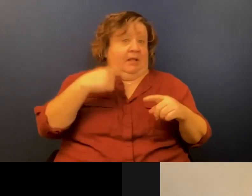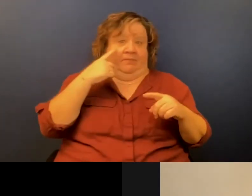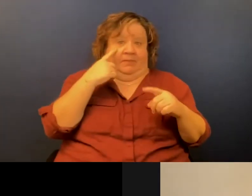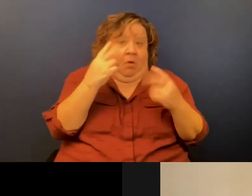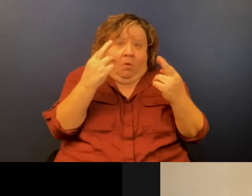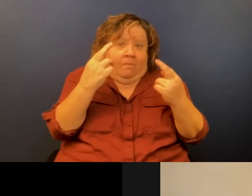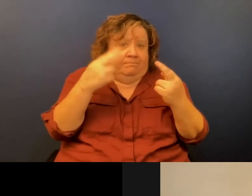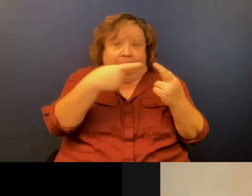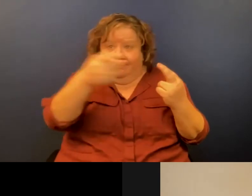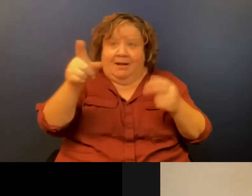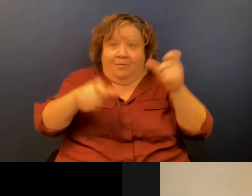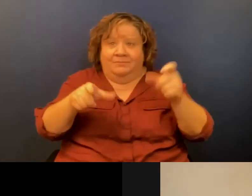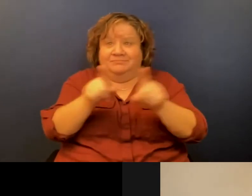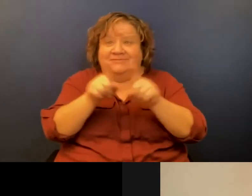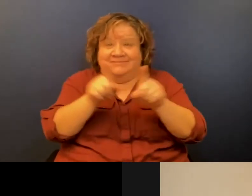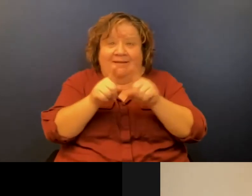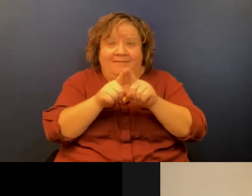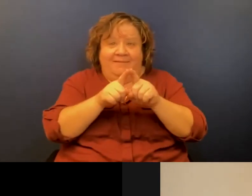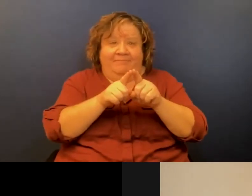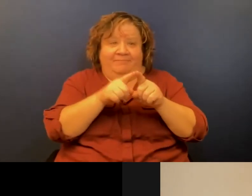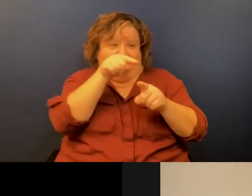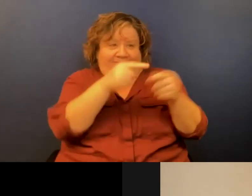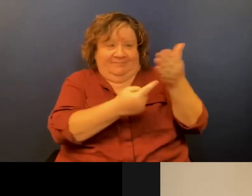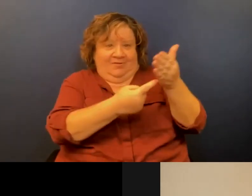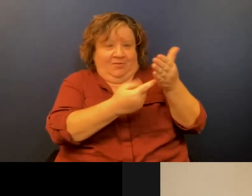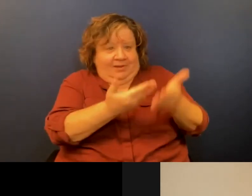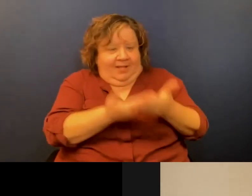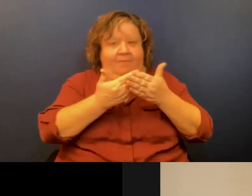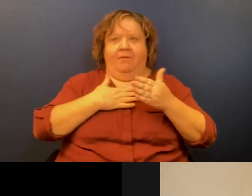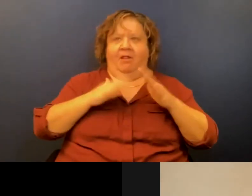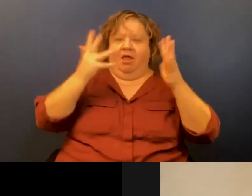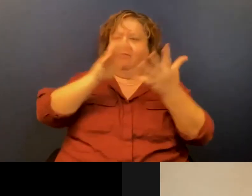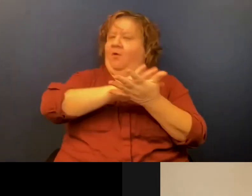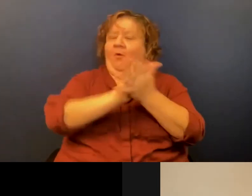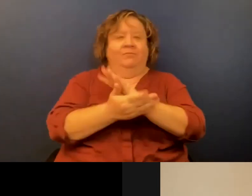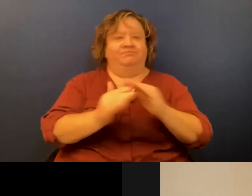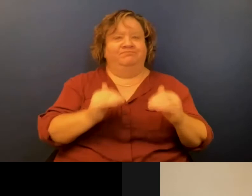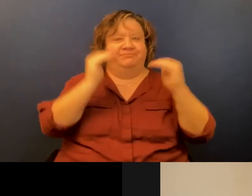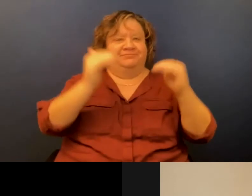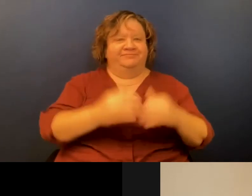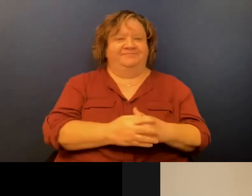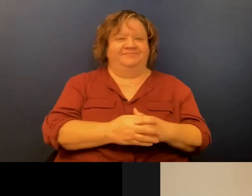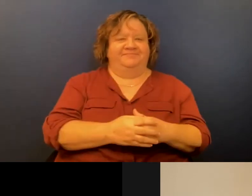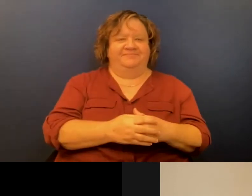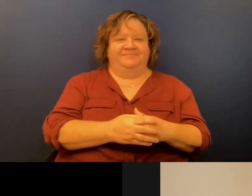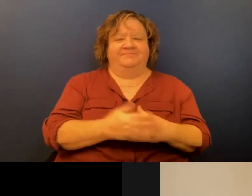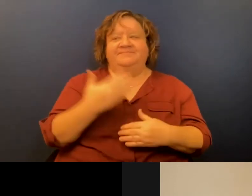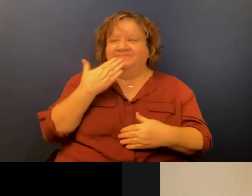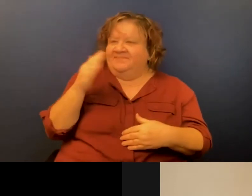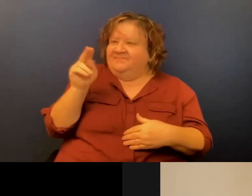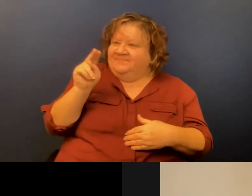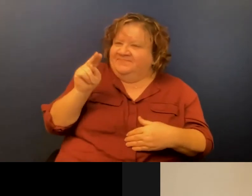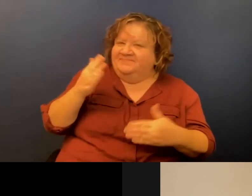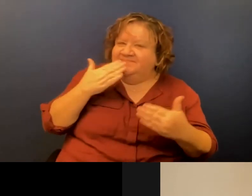Muchas gracias, Nefertiti. Many thanks, Nefertiti, for your answer. Very interesting answer that you've given